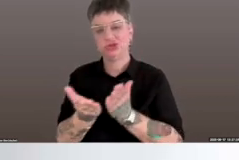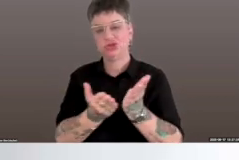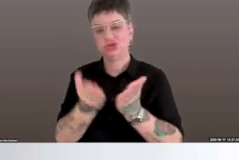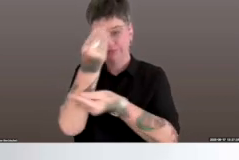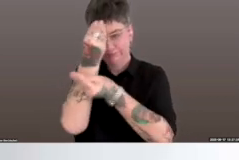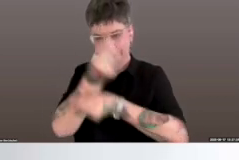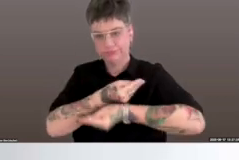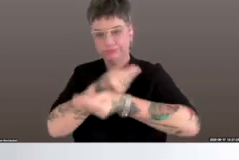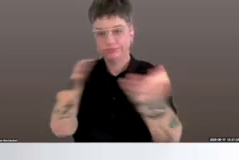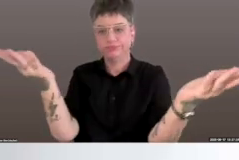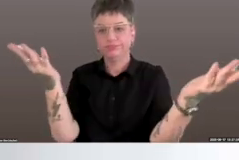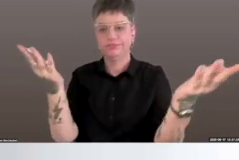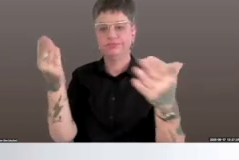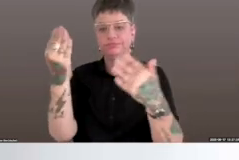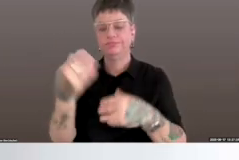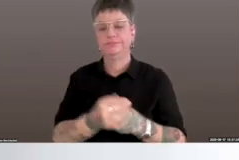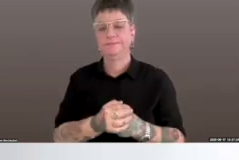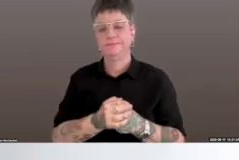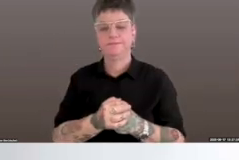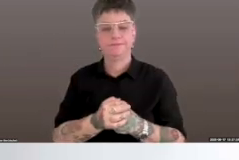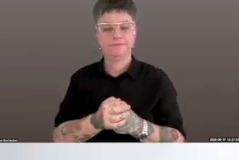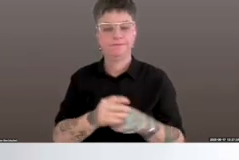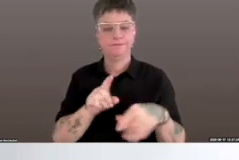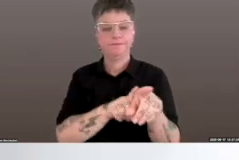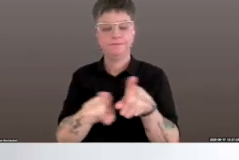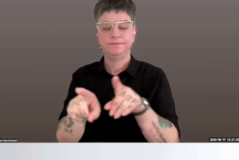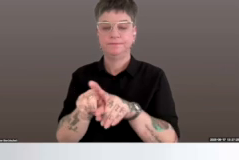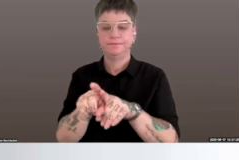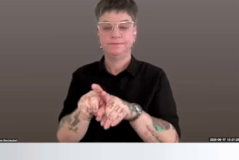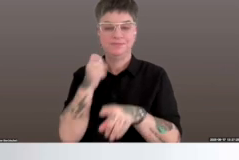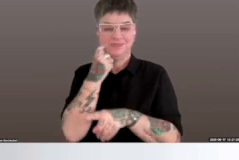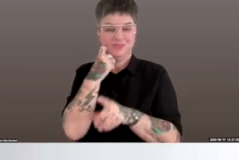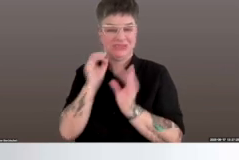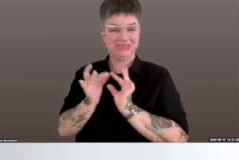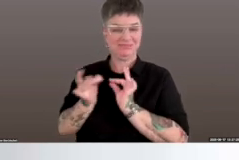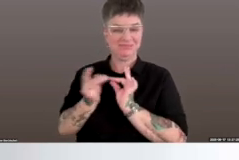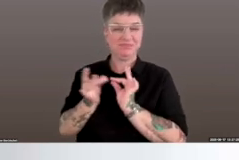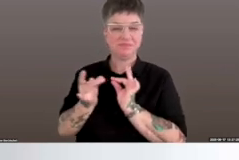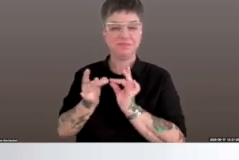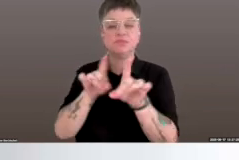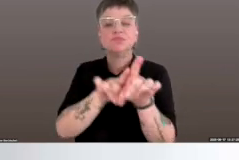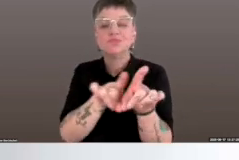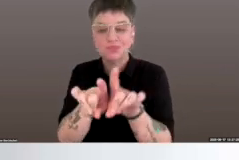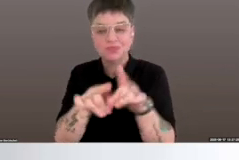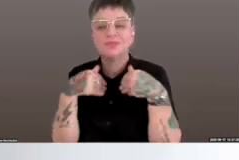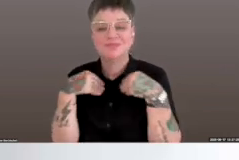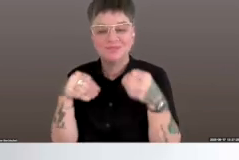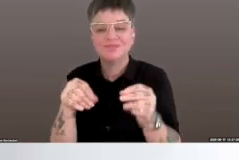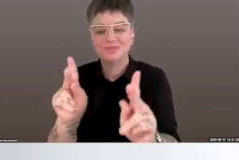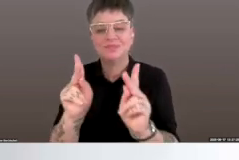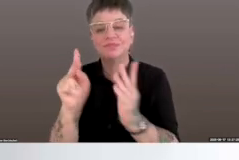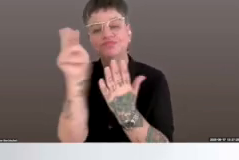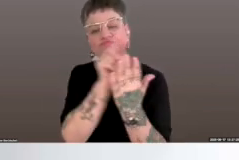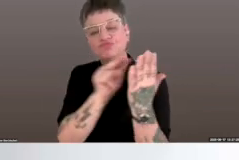everyone know. Additionally, as I previously mentioned, you'll also have an opportunity to